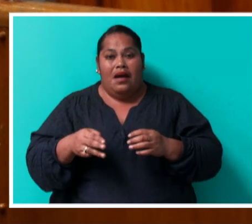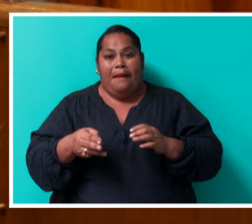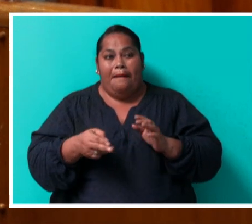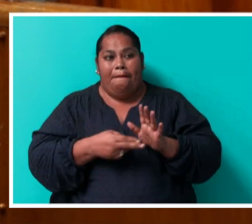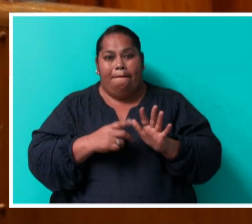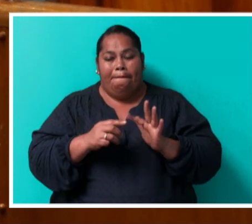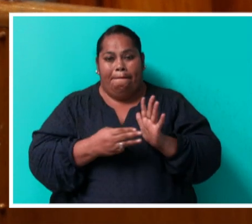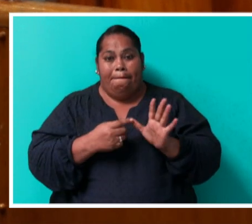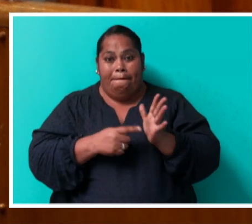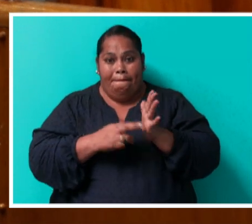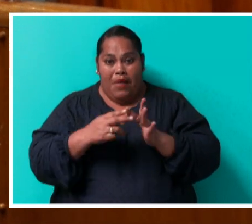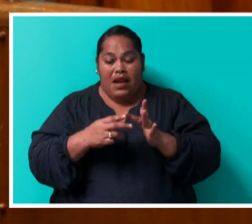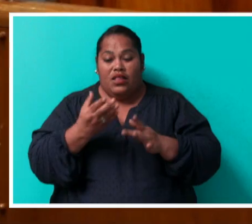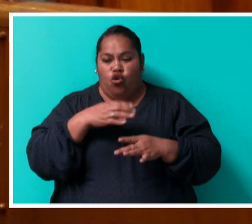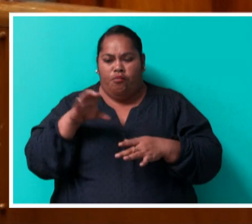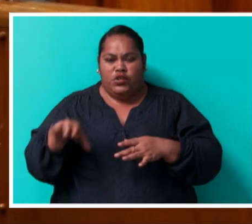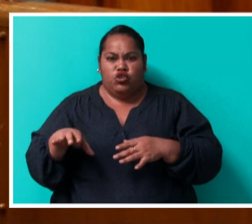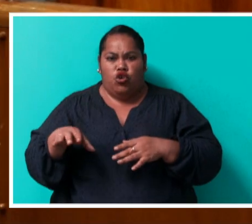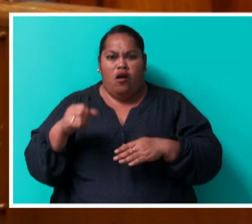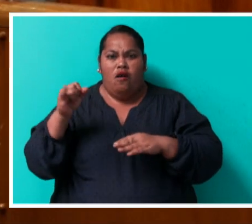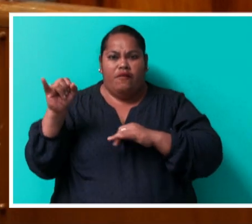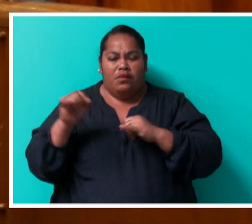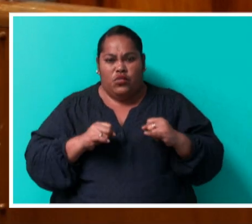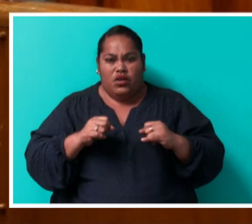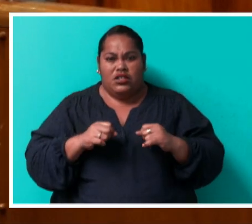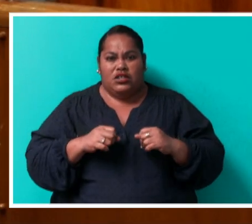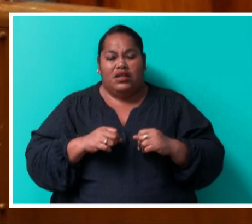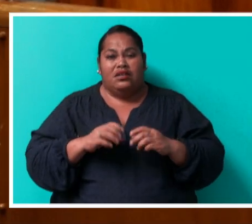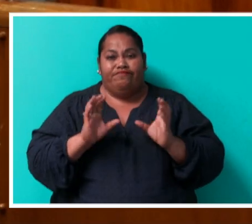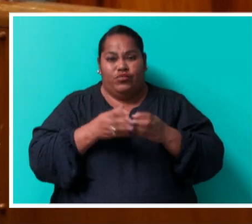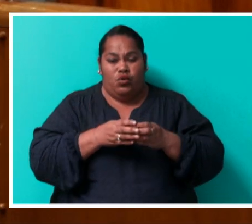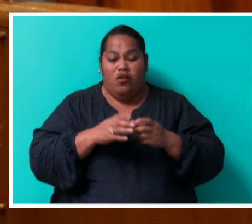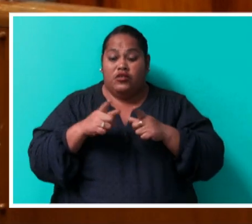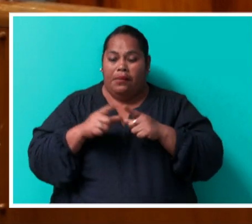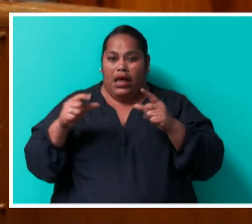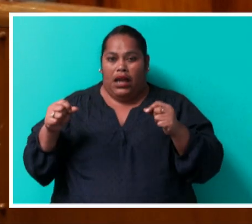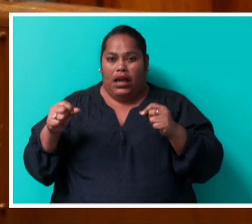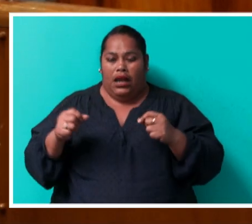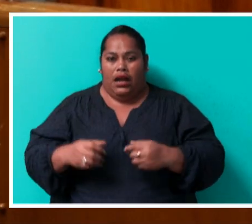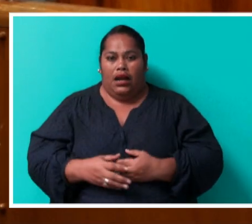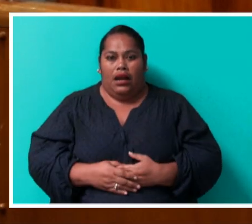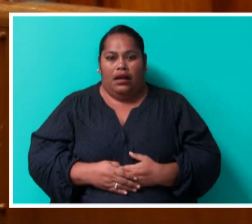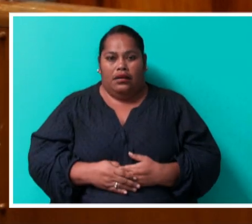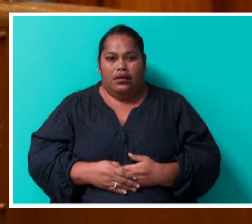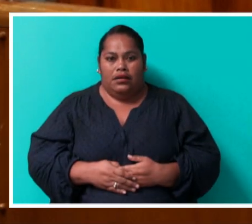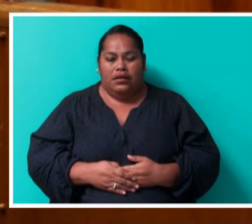and the Commissioner of the Immigration Services Agency of Japan, Mr.